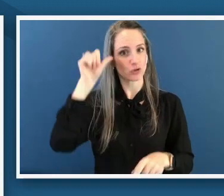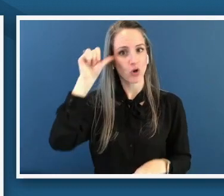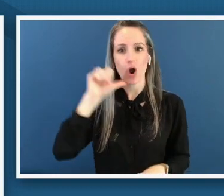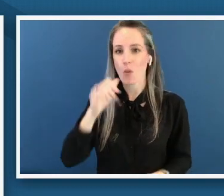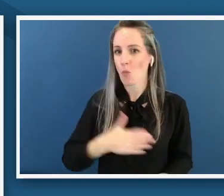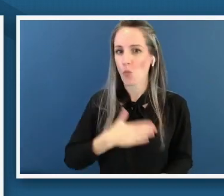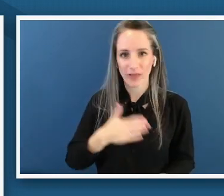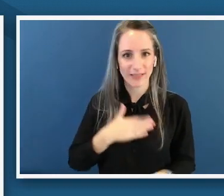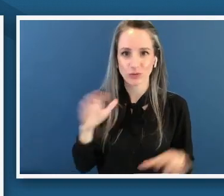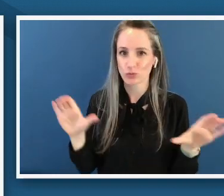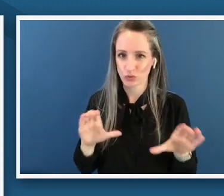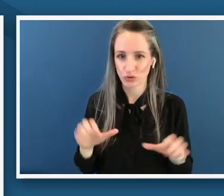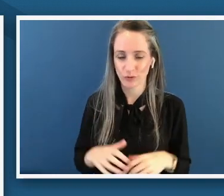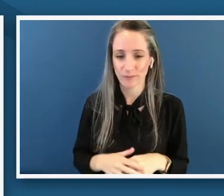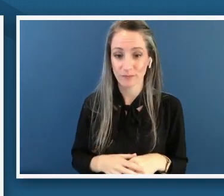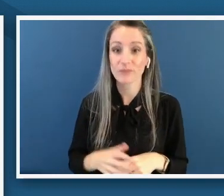do.